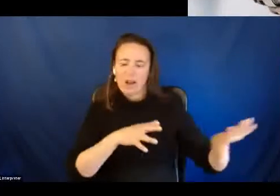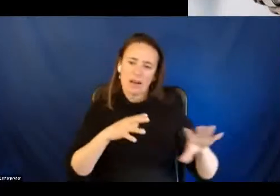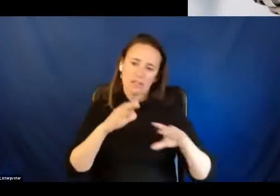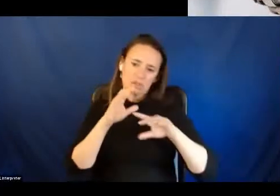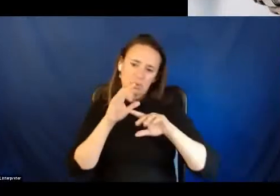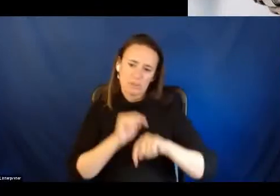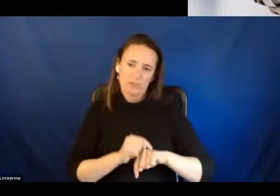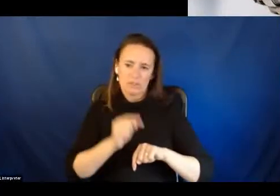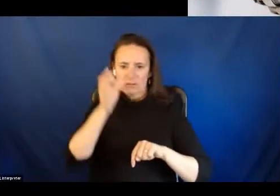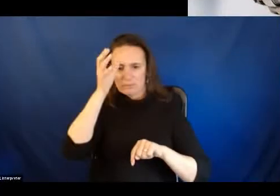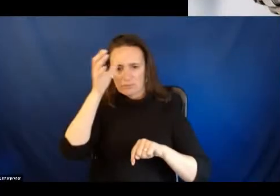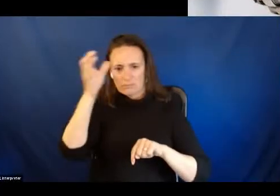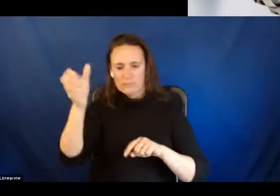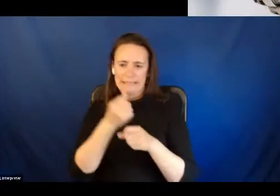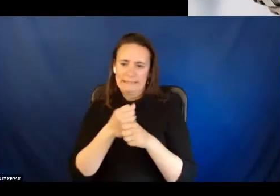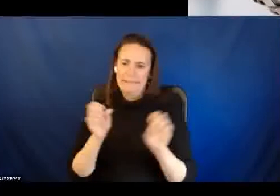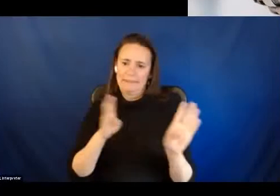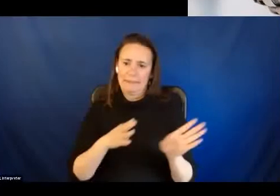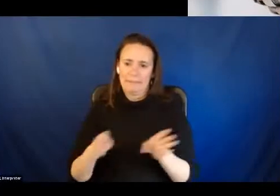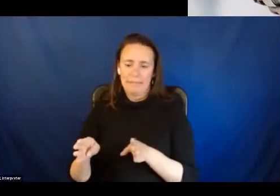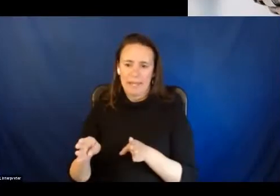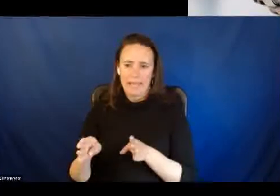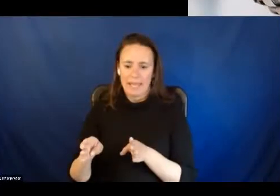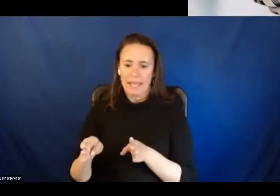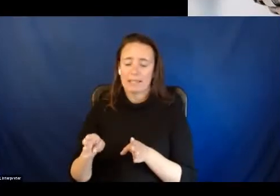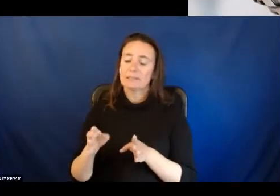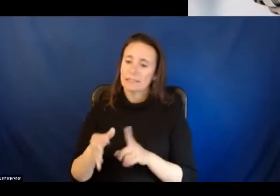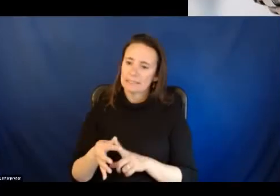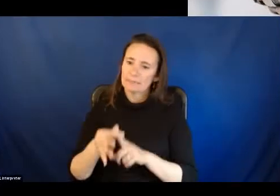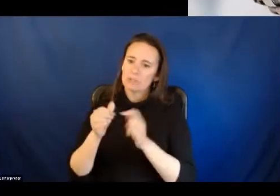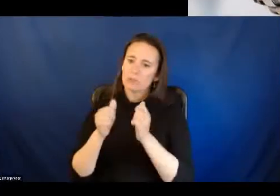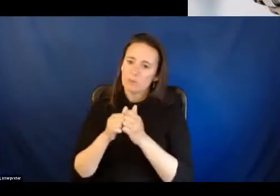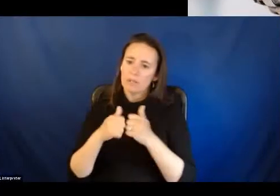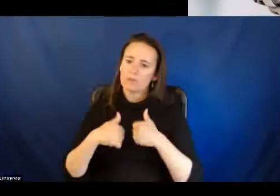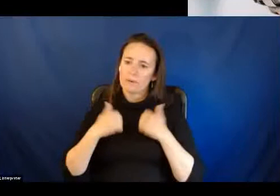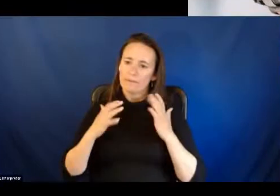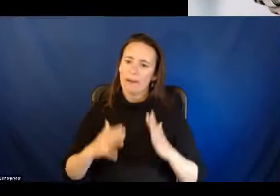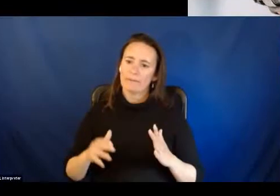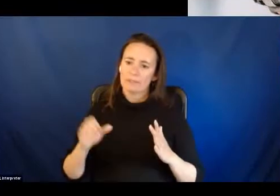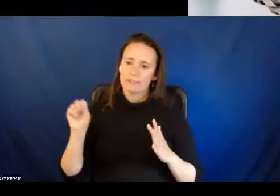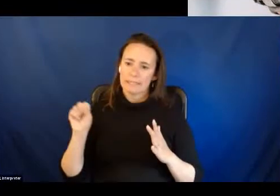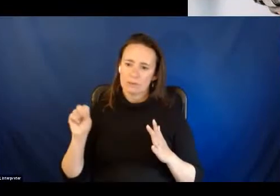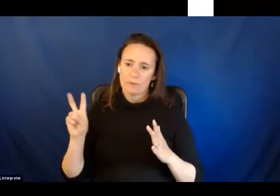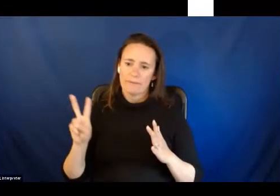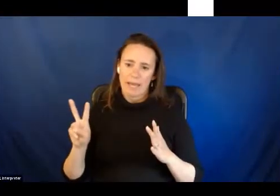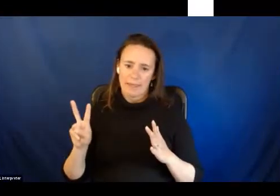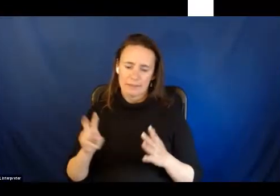especially when it comes to survivors of sexual violence.